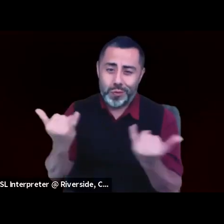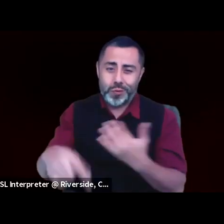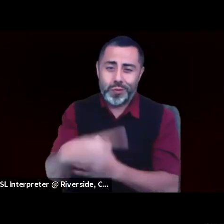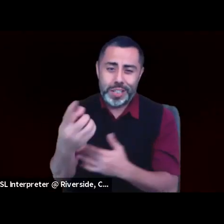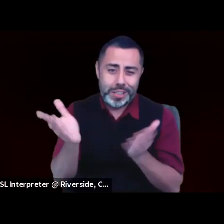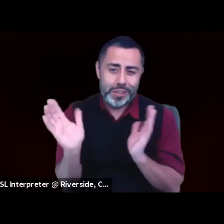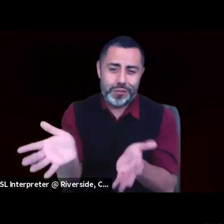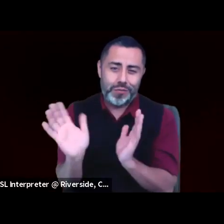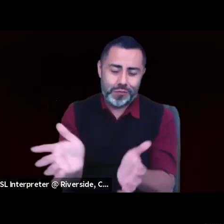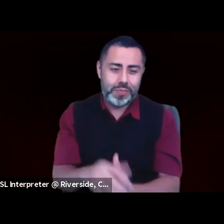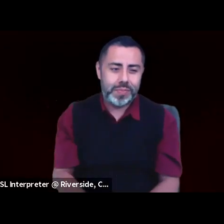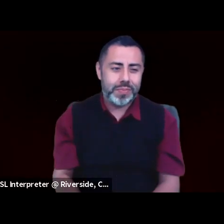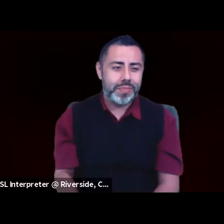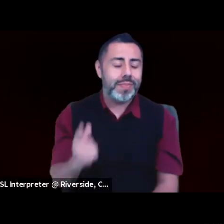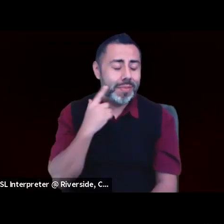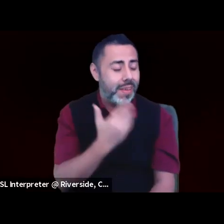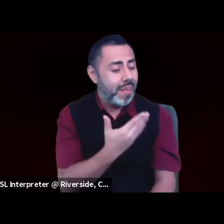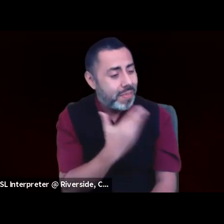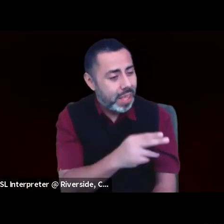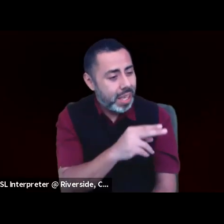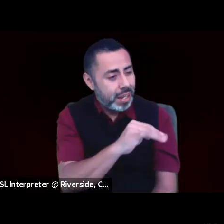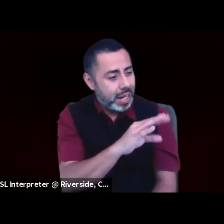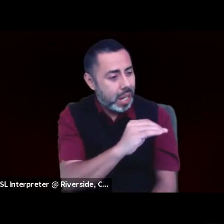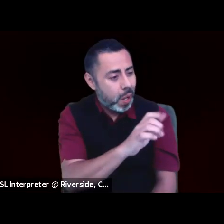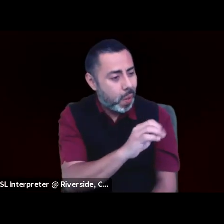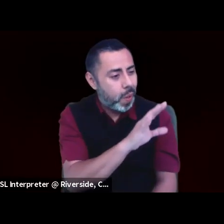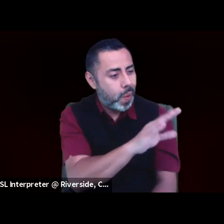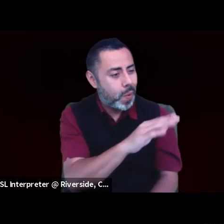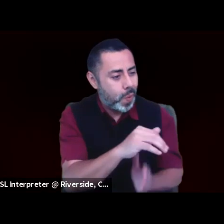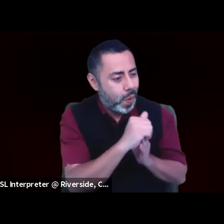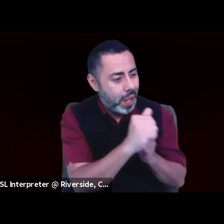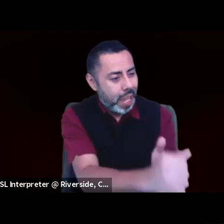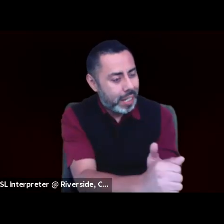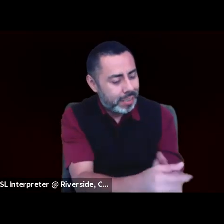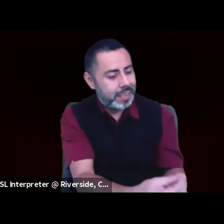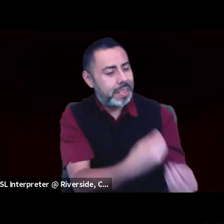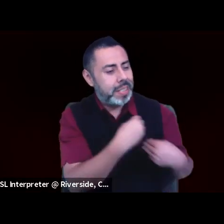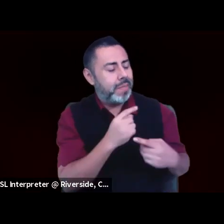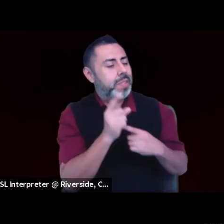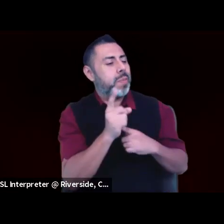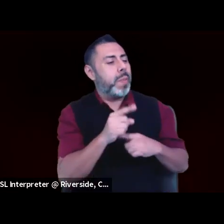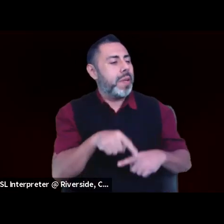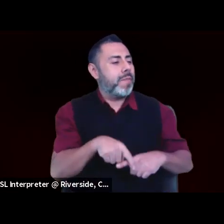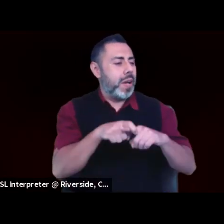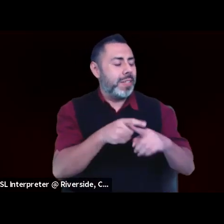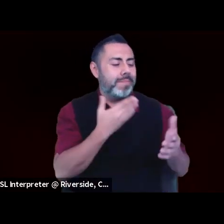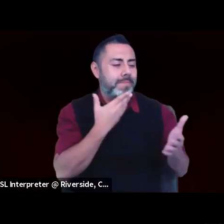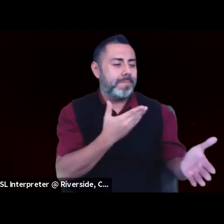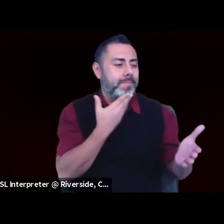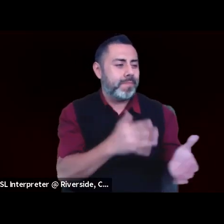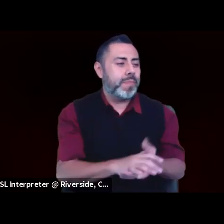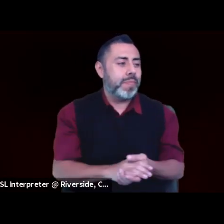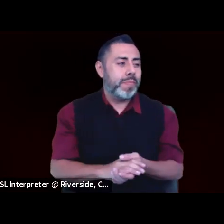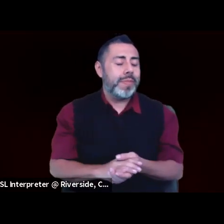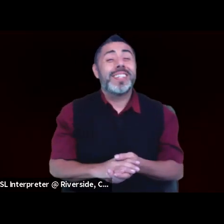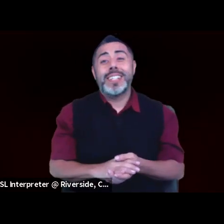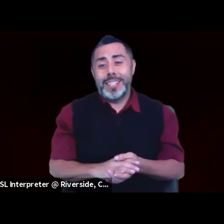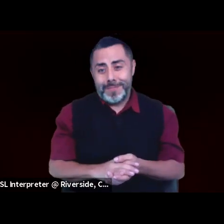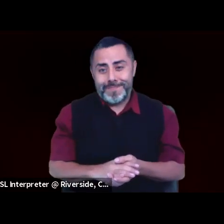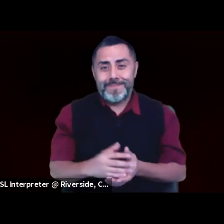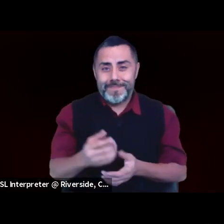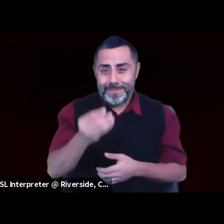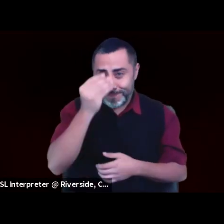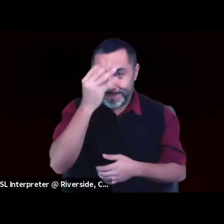Thank you, Nicole. Thank you for your guidance for that moment of pause. I'm really excited